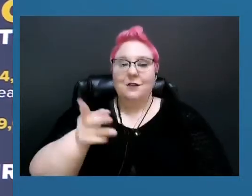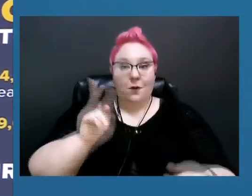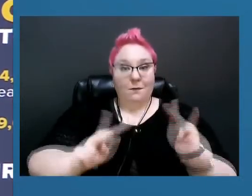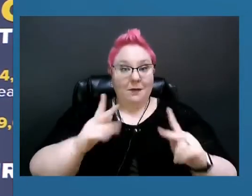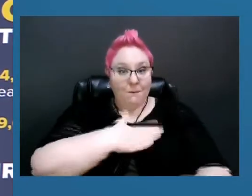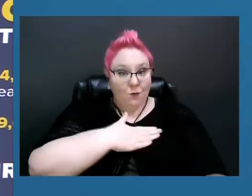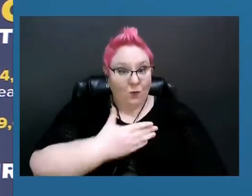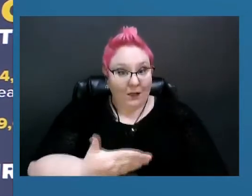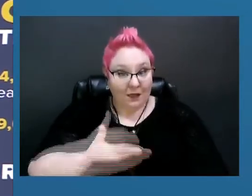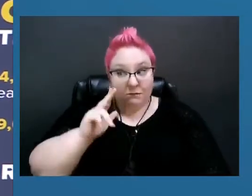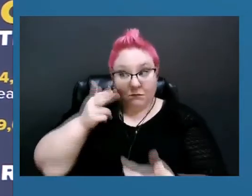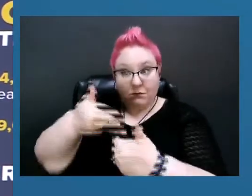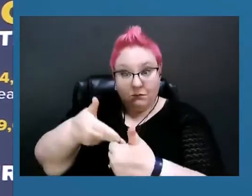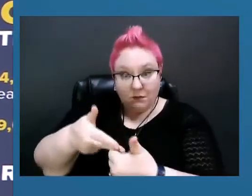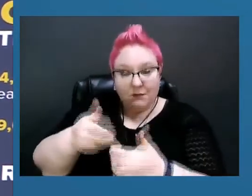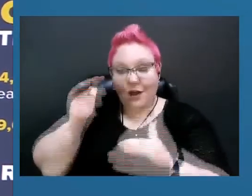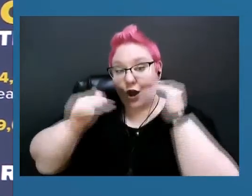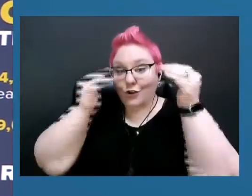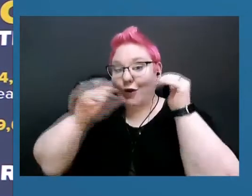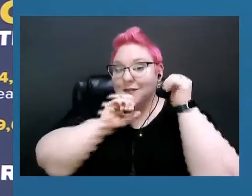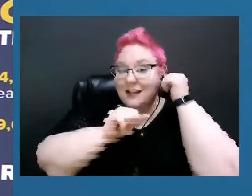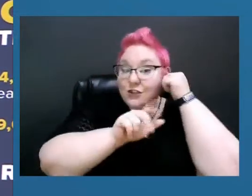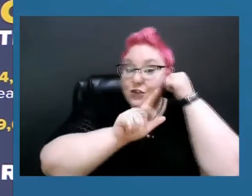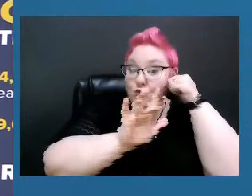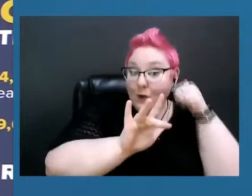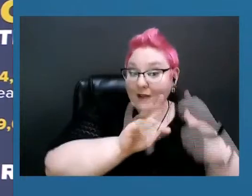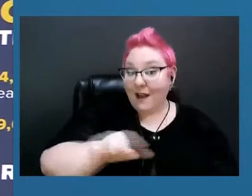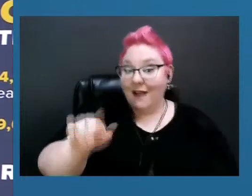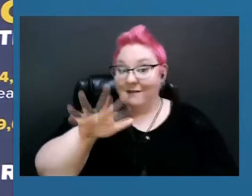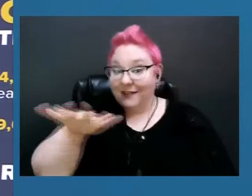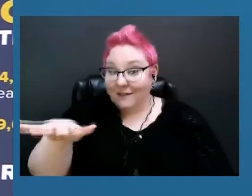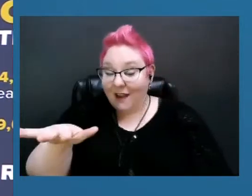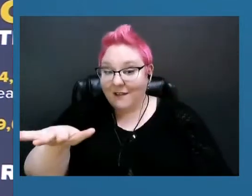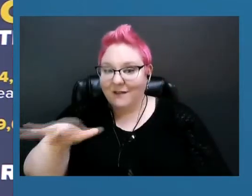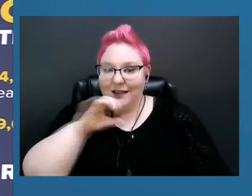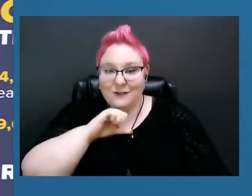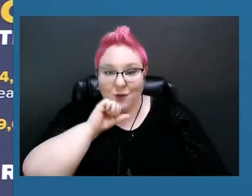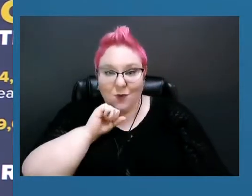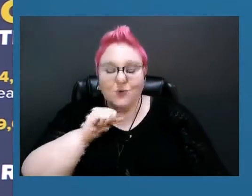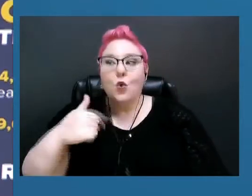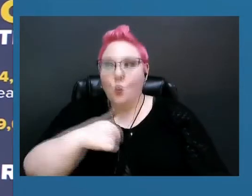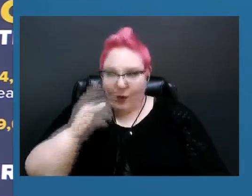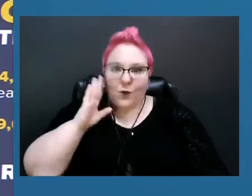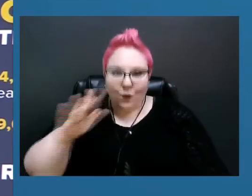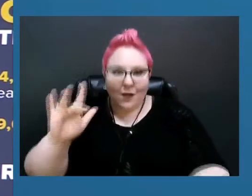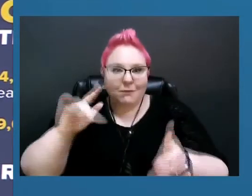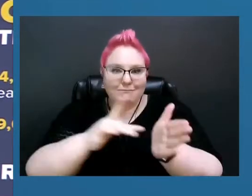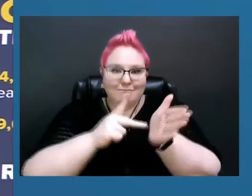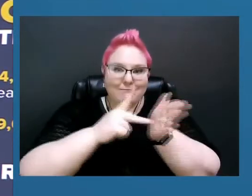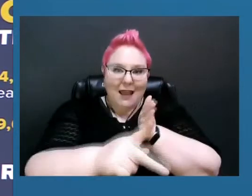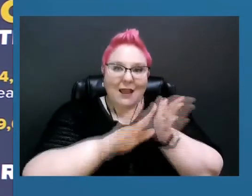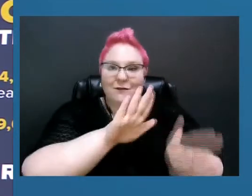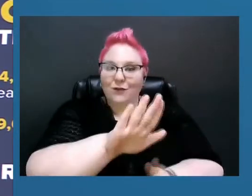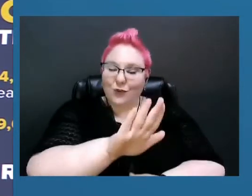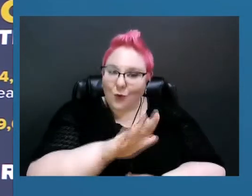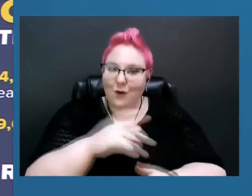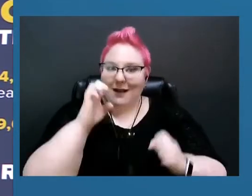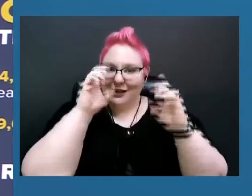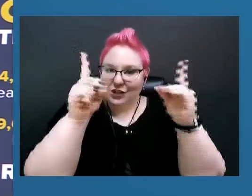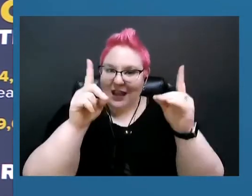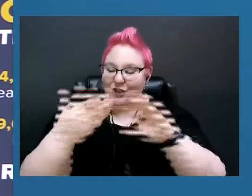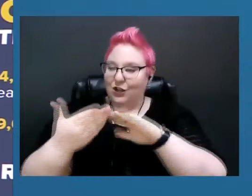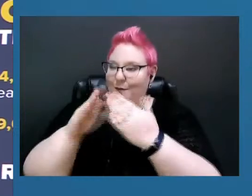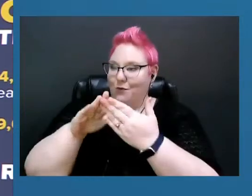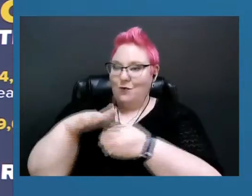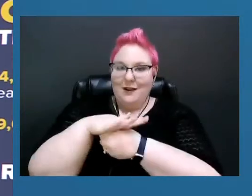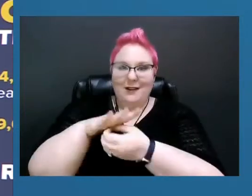jobs, adults 25 to 55, will pick up the cost of your education at a community college. It'll help fill the seats